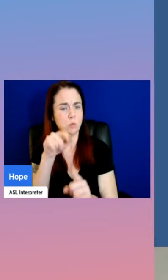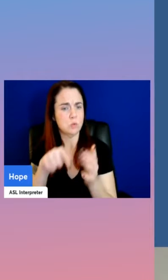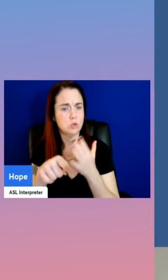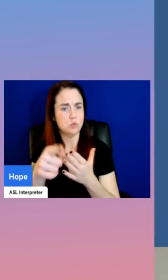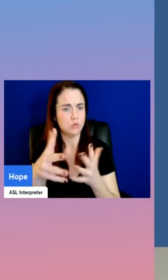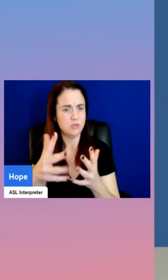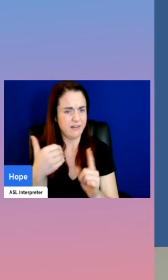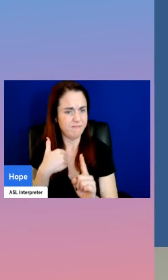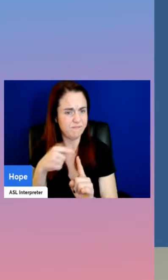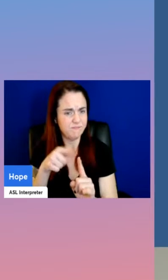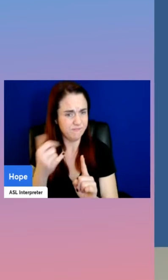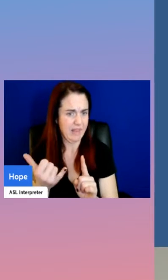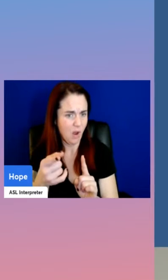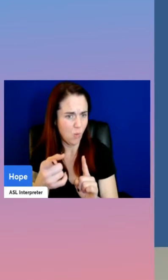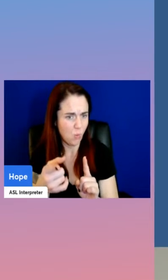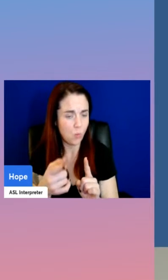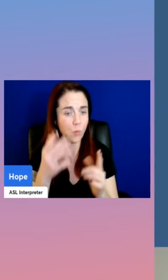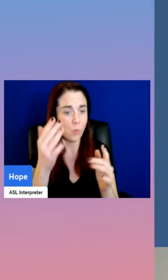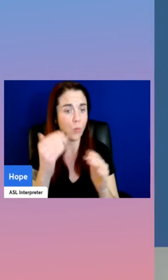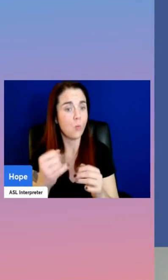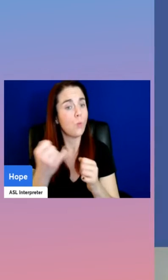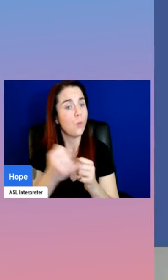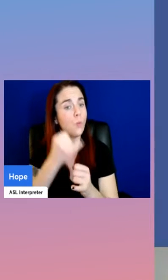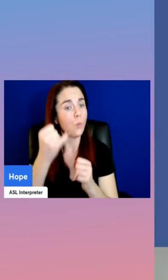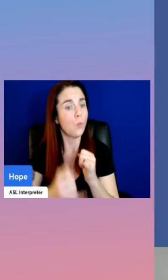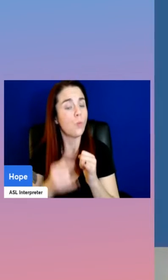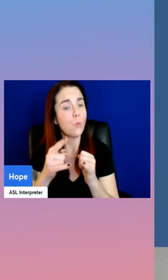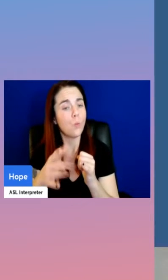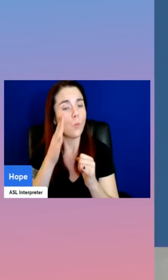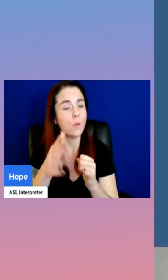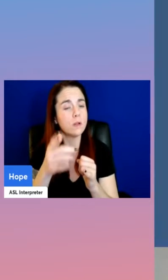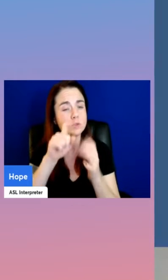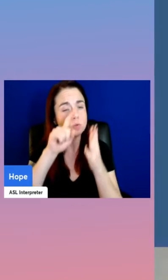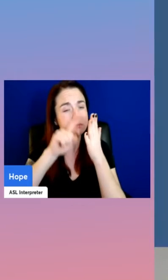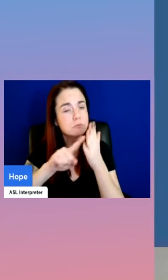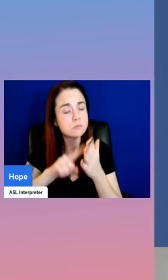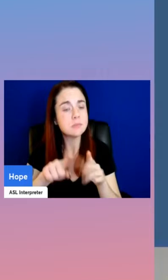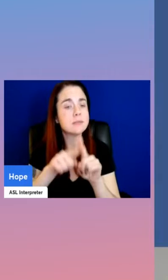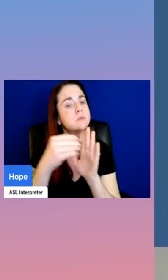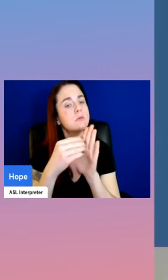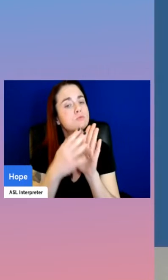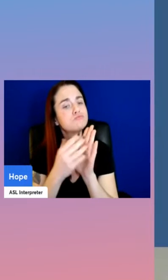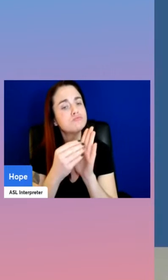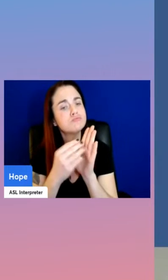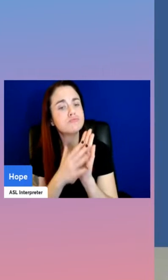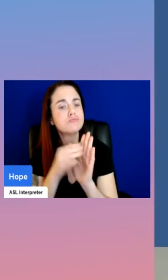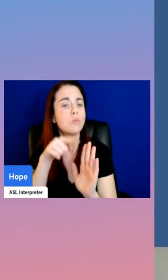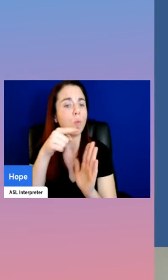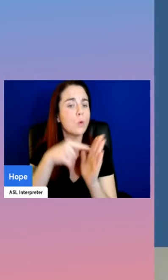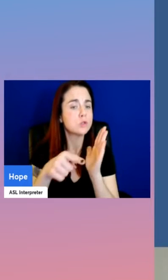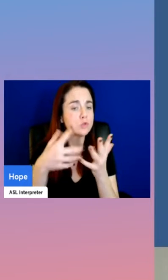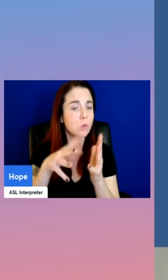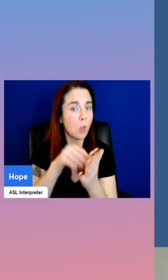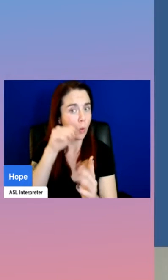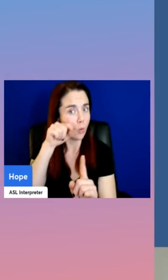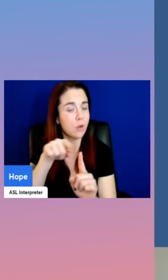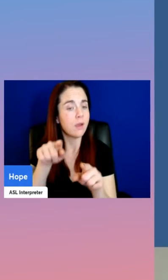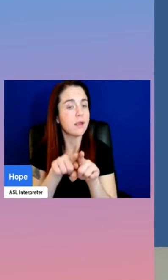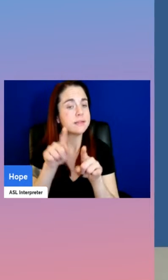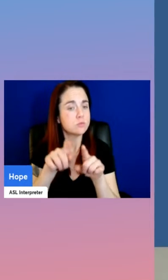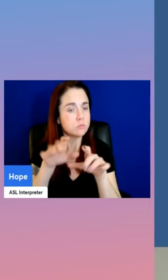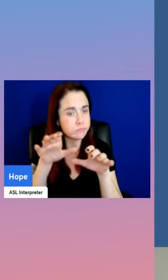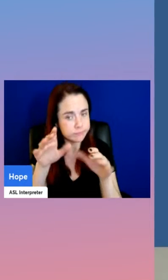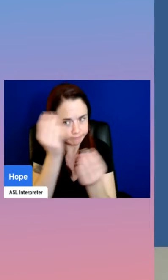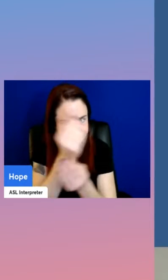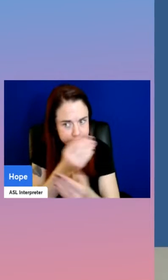And finally, you'll be looking into documenting what you have learned and also performing knowledge